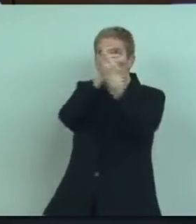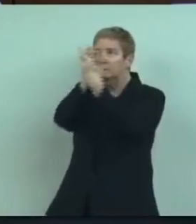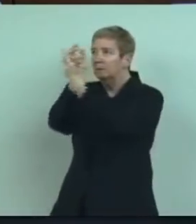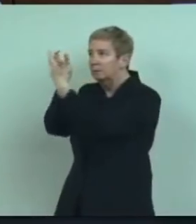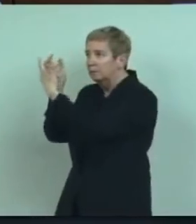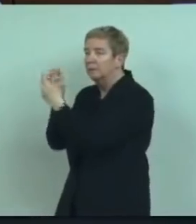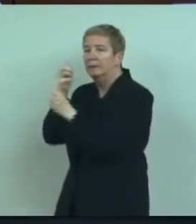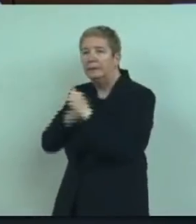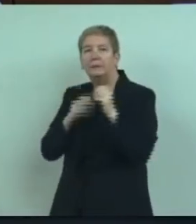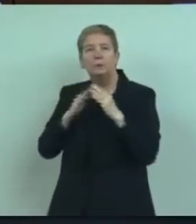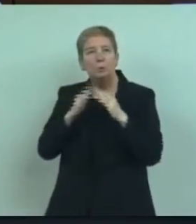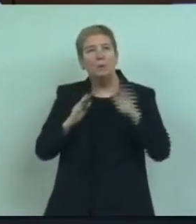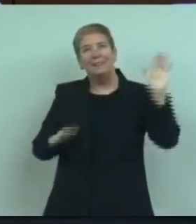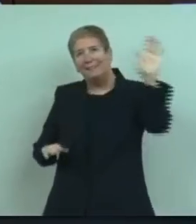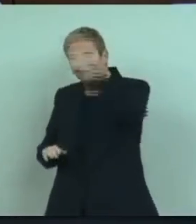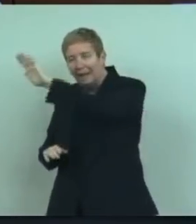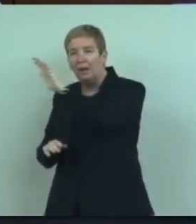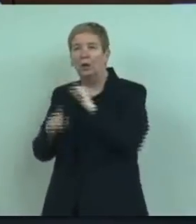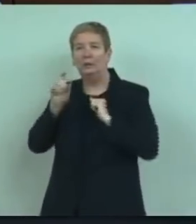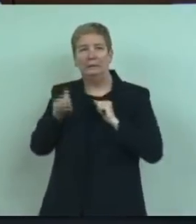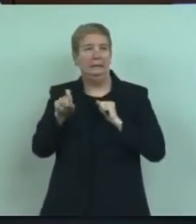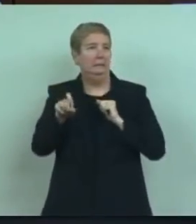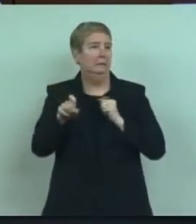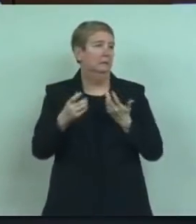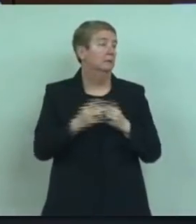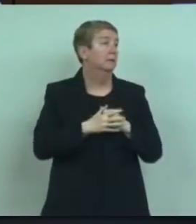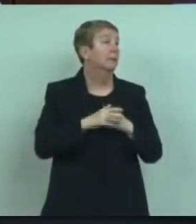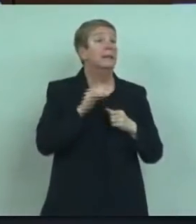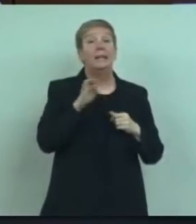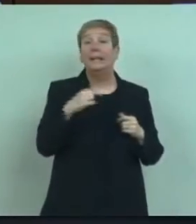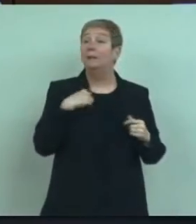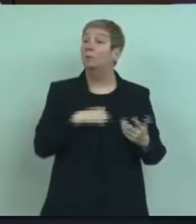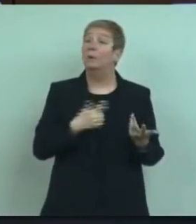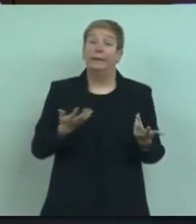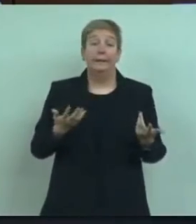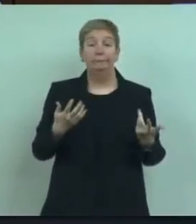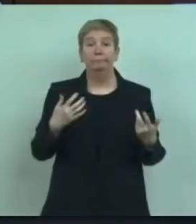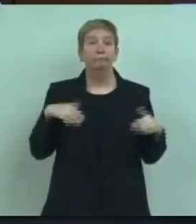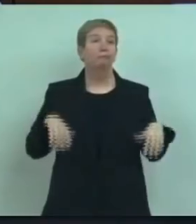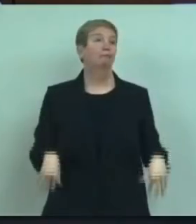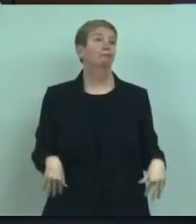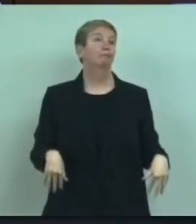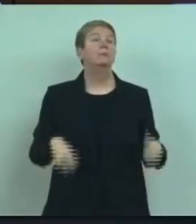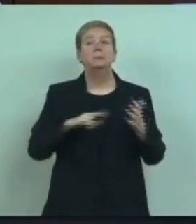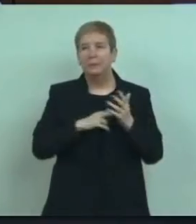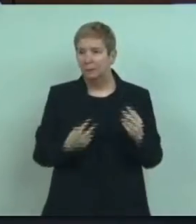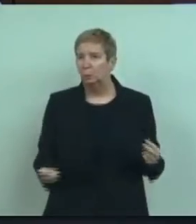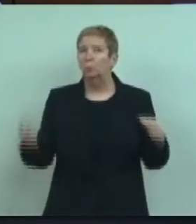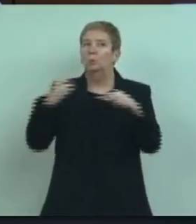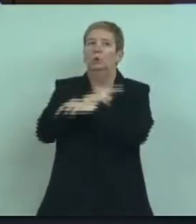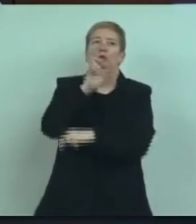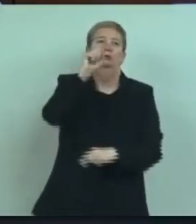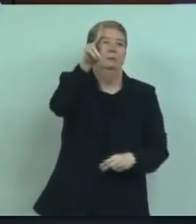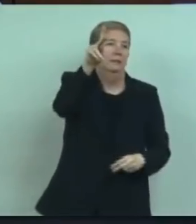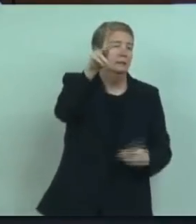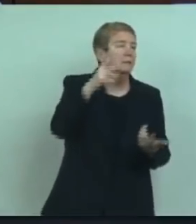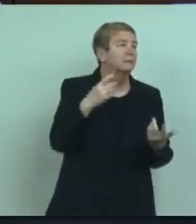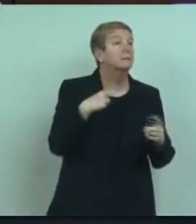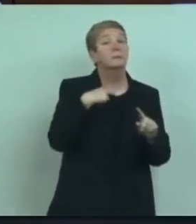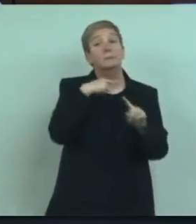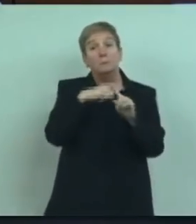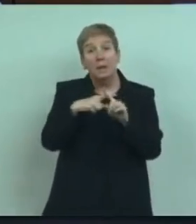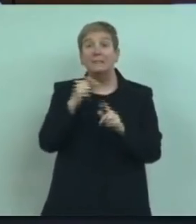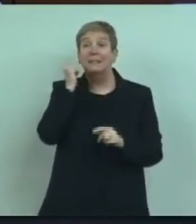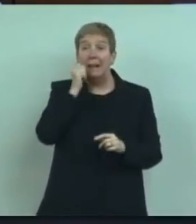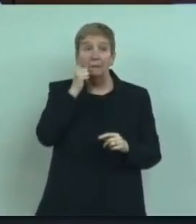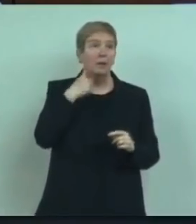community, and recognizing that if we don't do that, we increase risk, and also recognizing that every day we learn